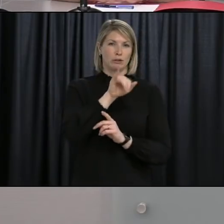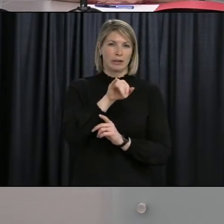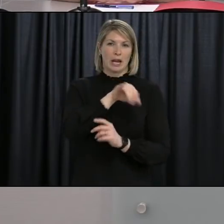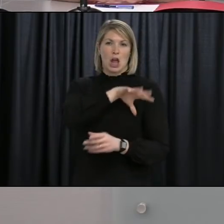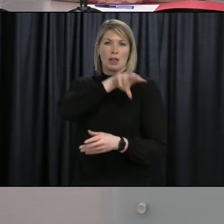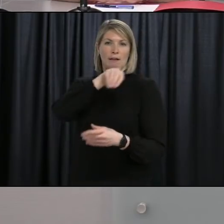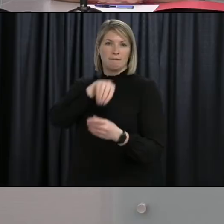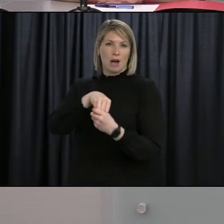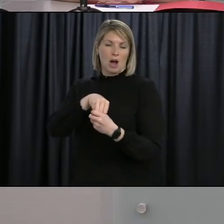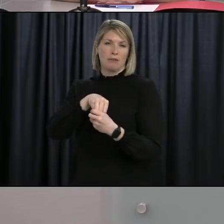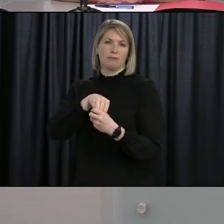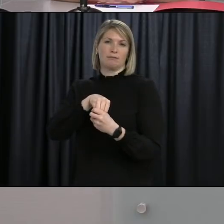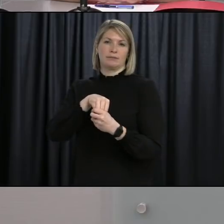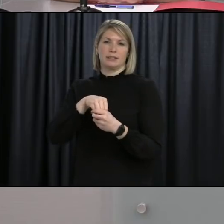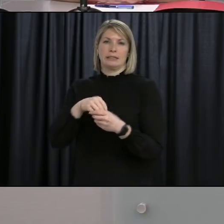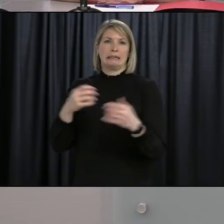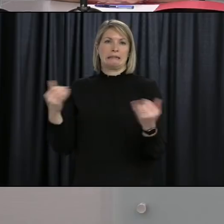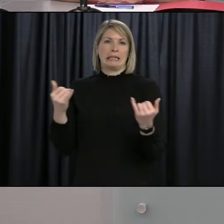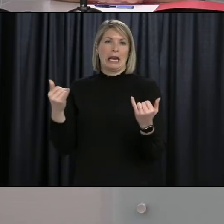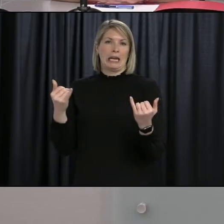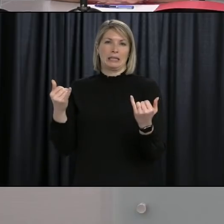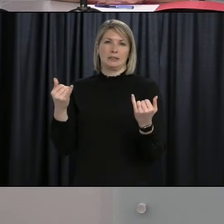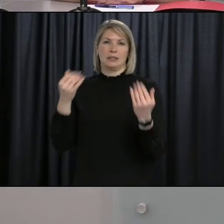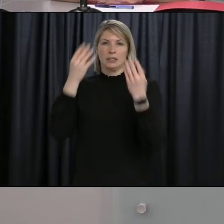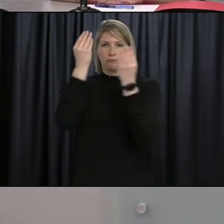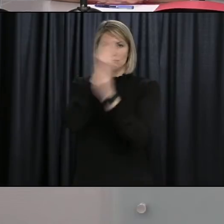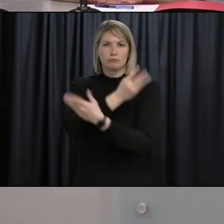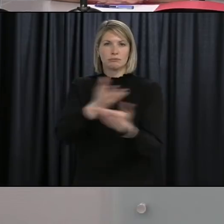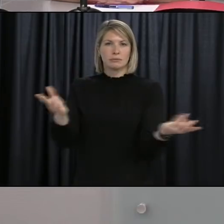inappropriate and gives you a bit of an advantage?